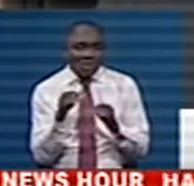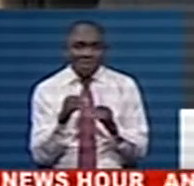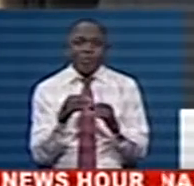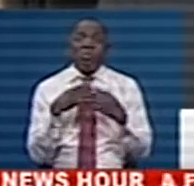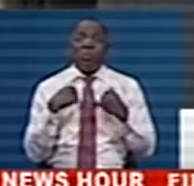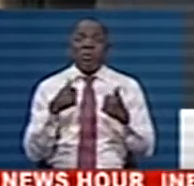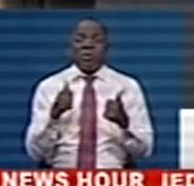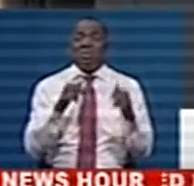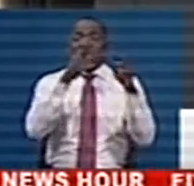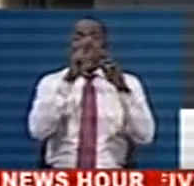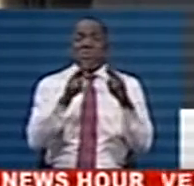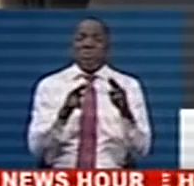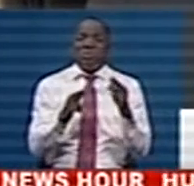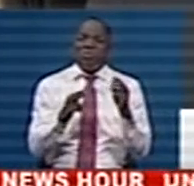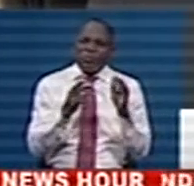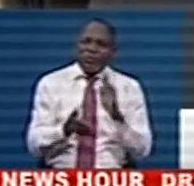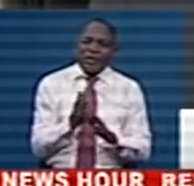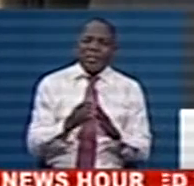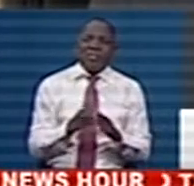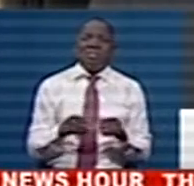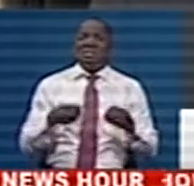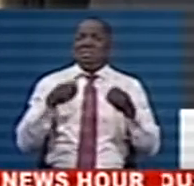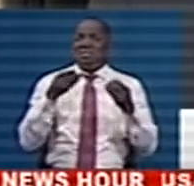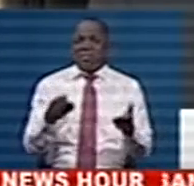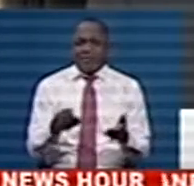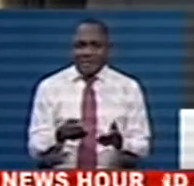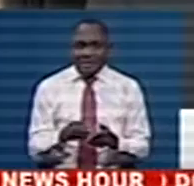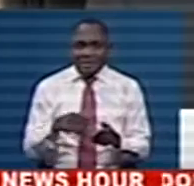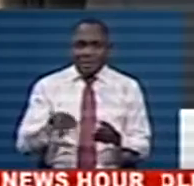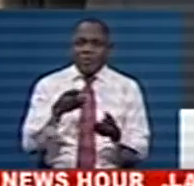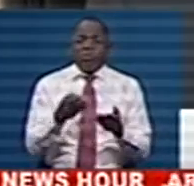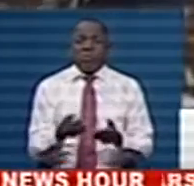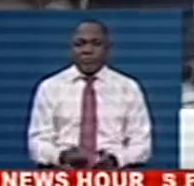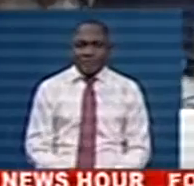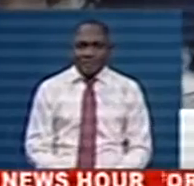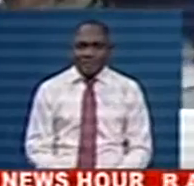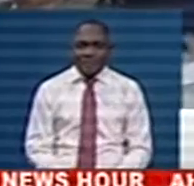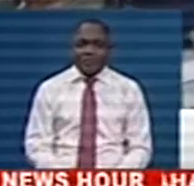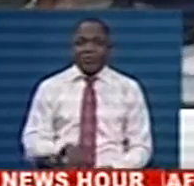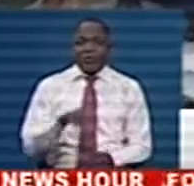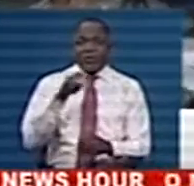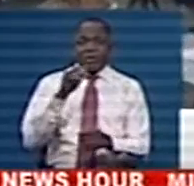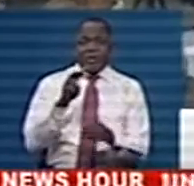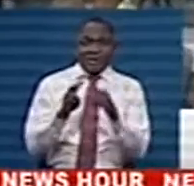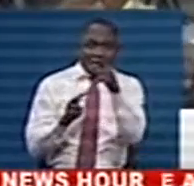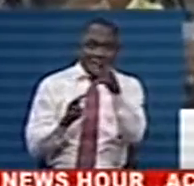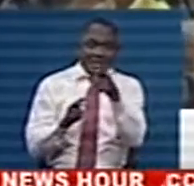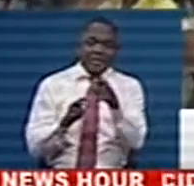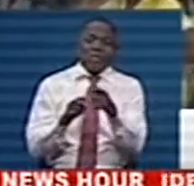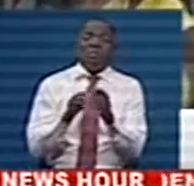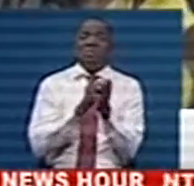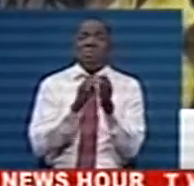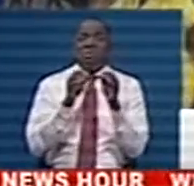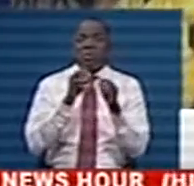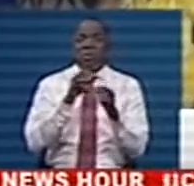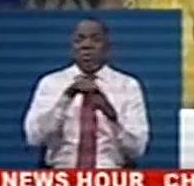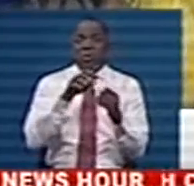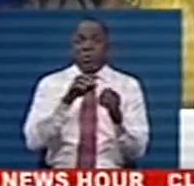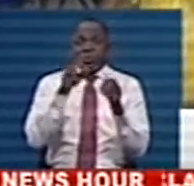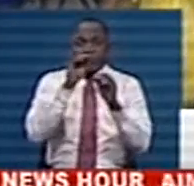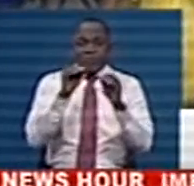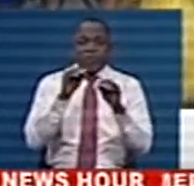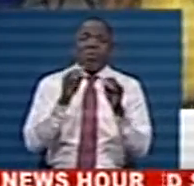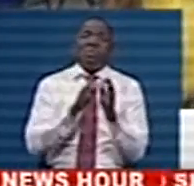their results will be released in a fashion that we all want it to be released. Dr. Yaw Osei Adutwum wished all the candidates